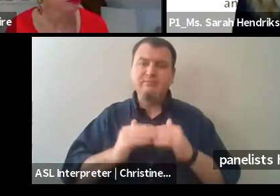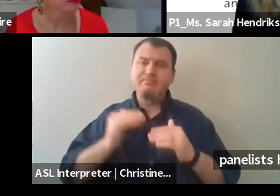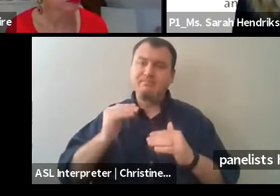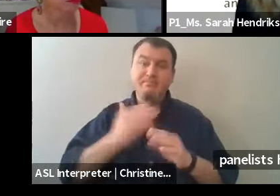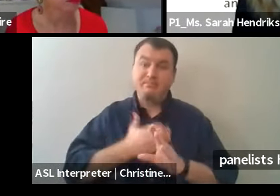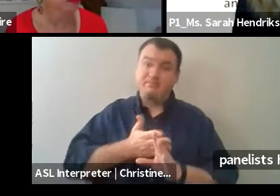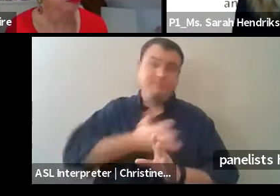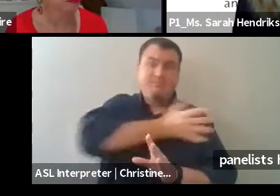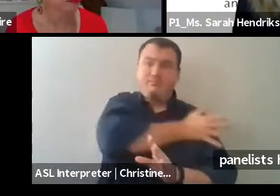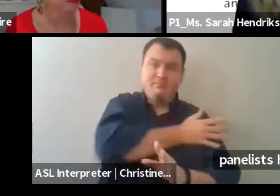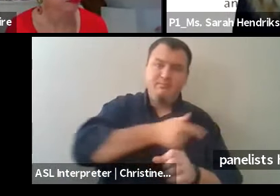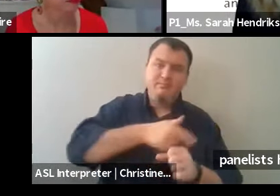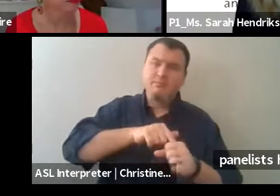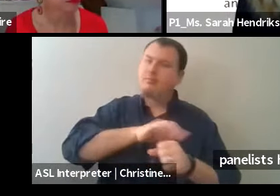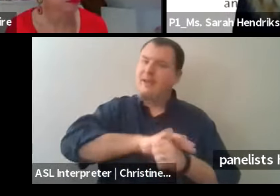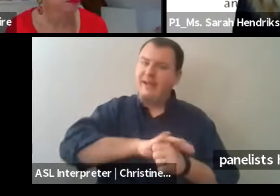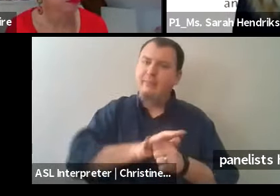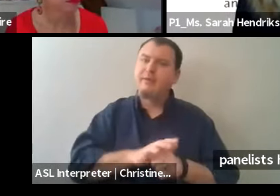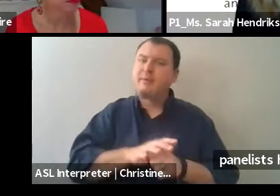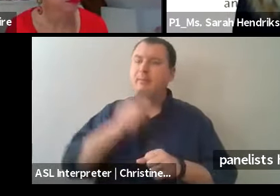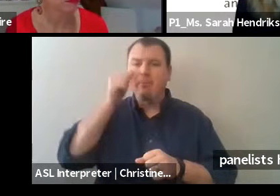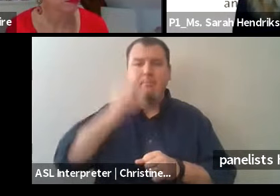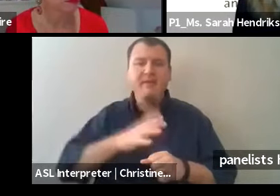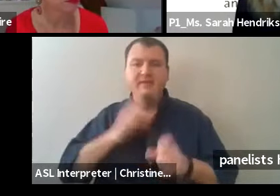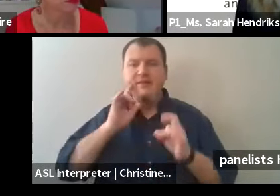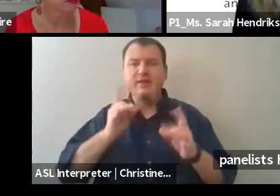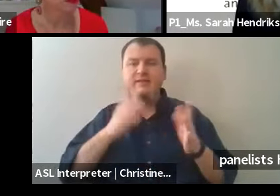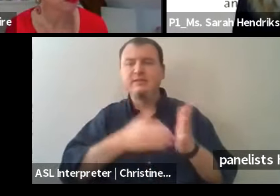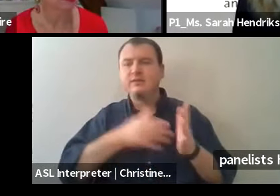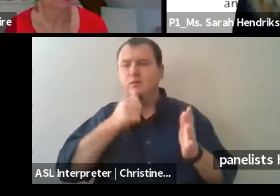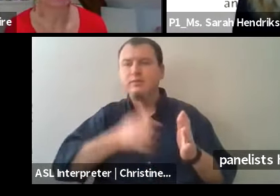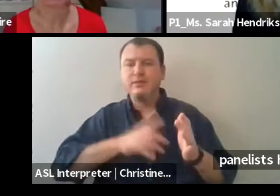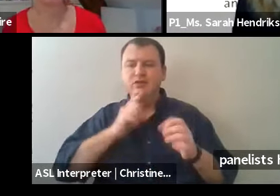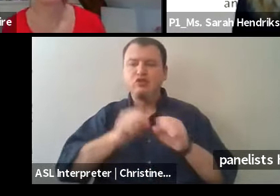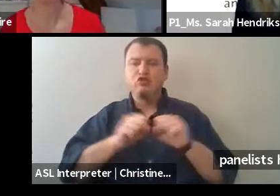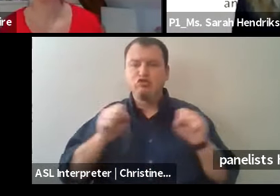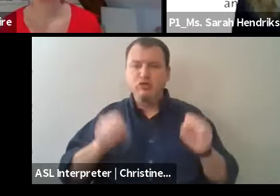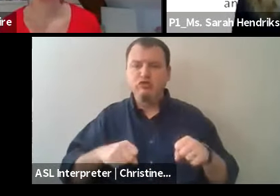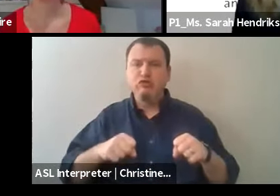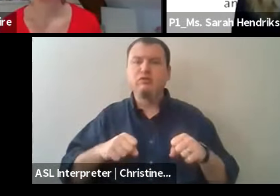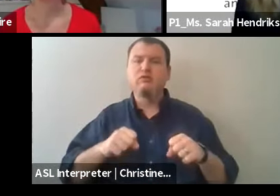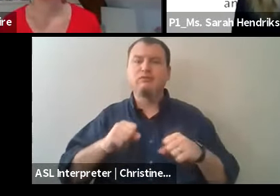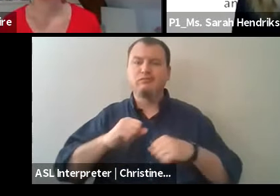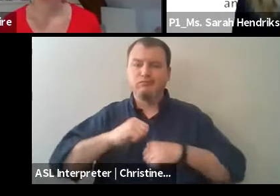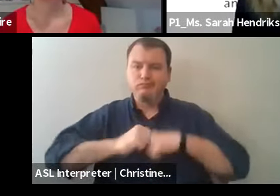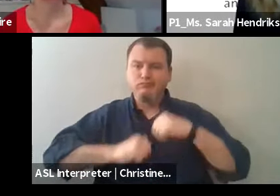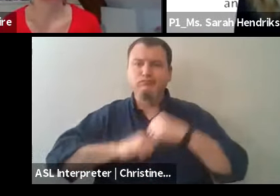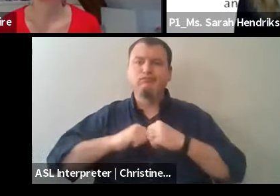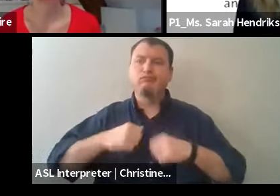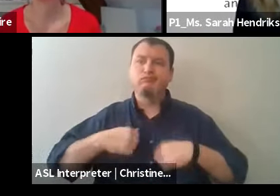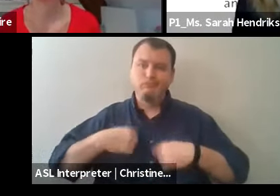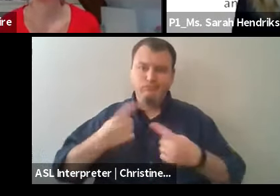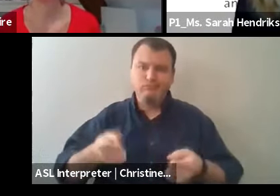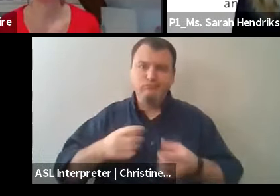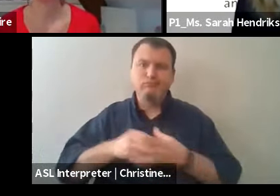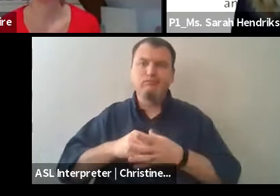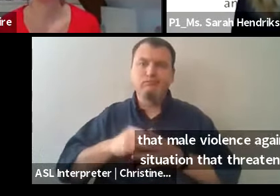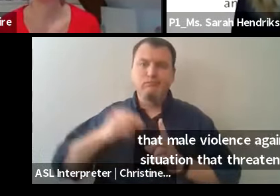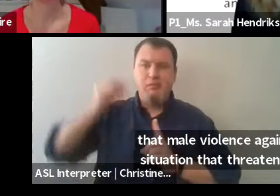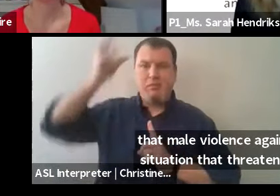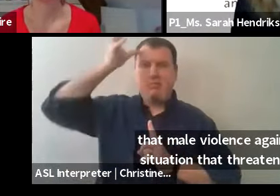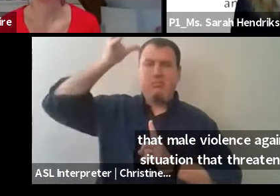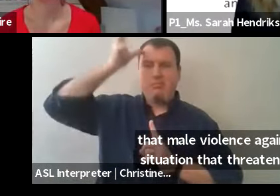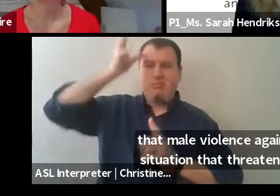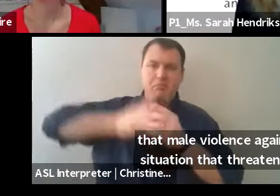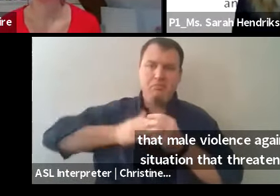crisis. Male violence against women is a structural, historical phenomenon embedded in our patriarchal societies. It's the